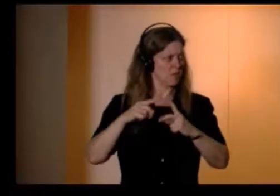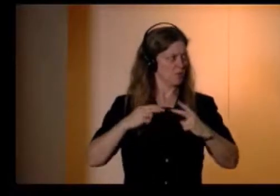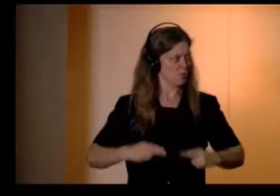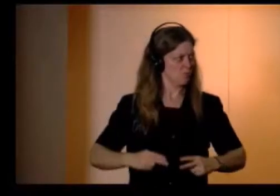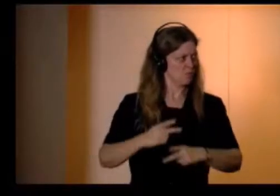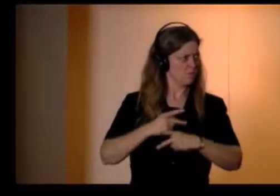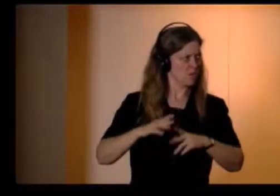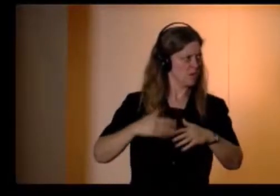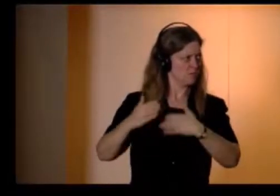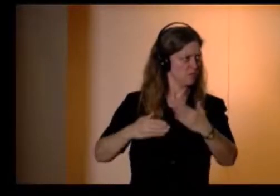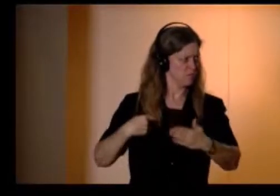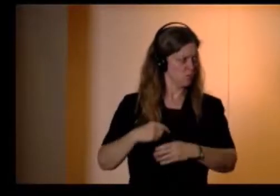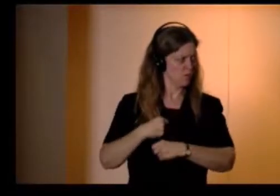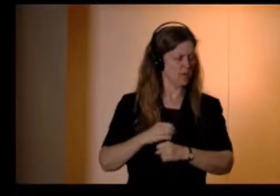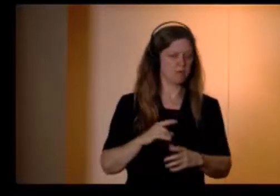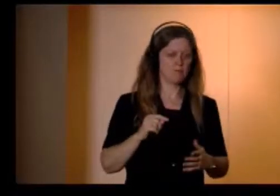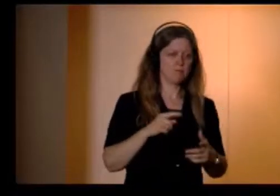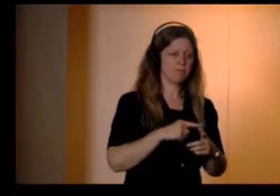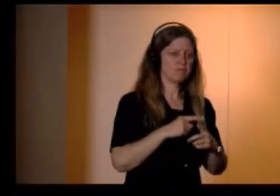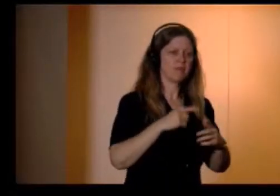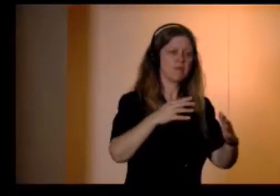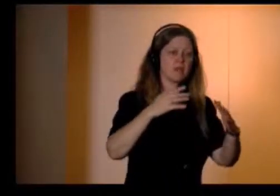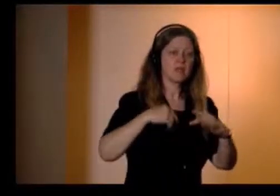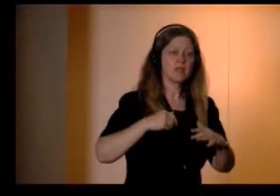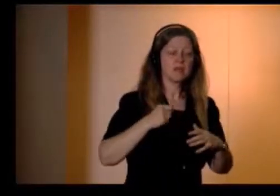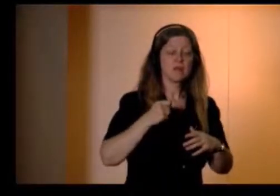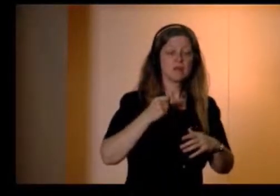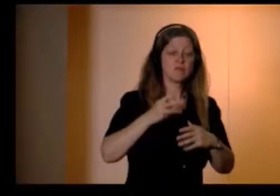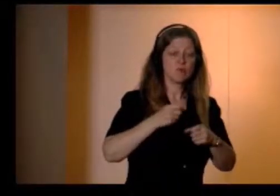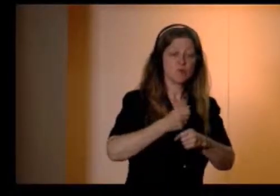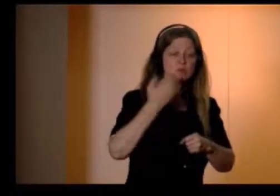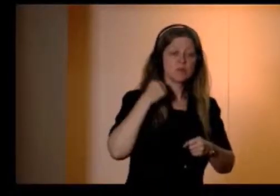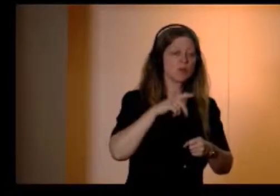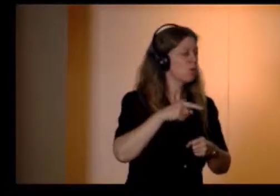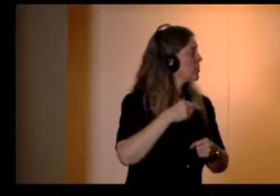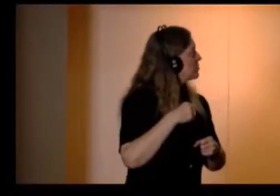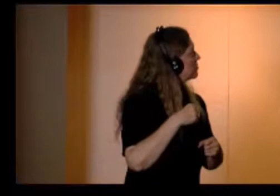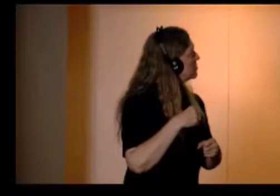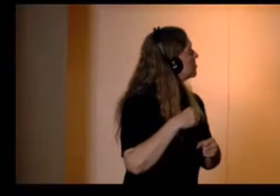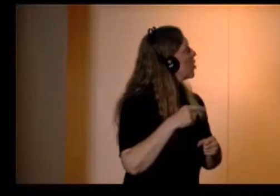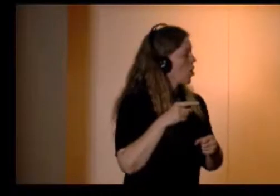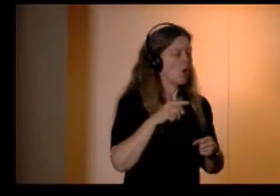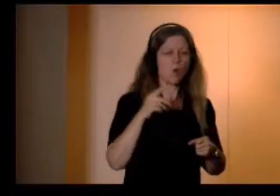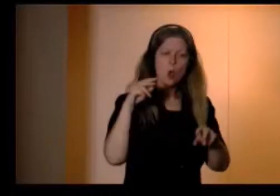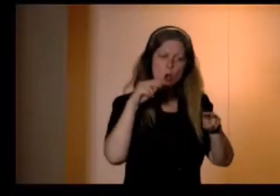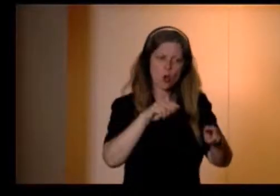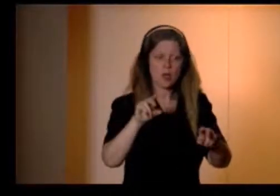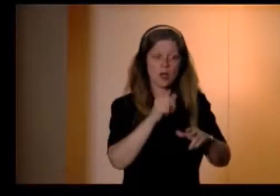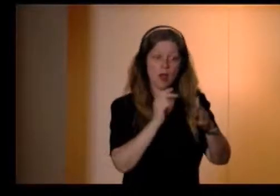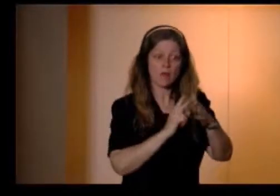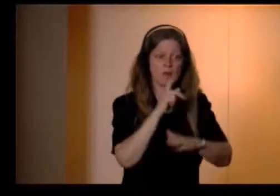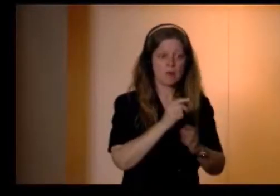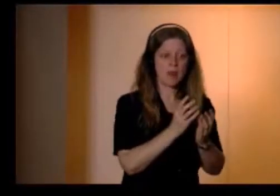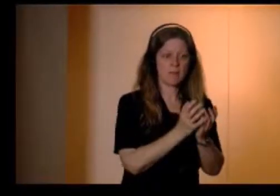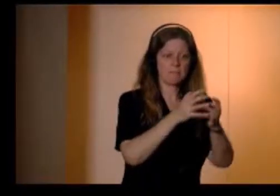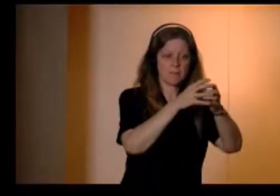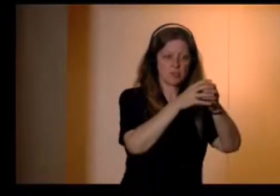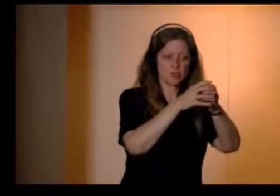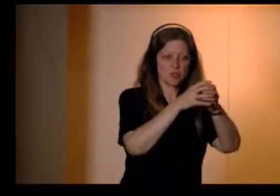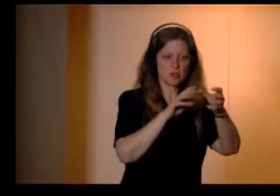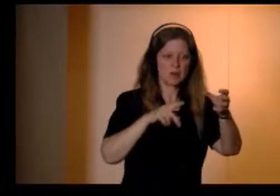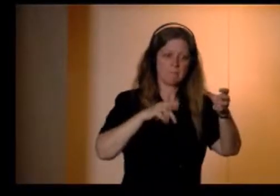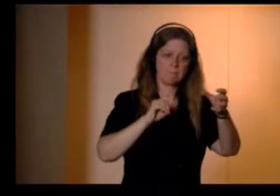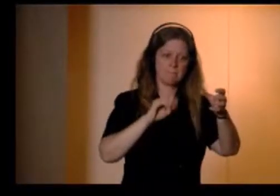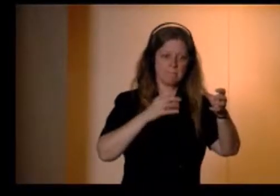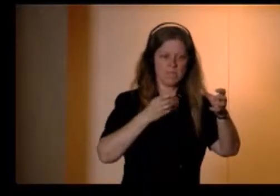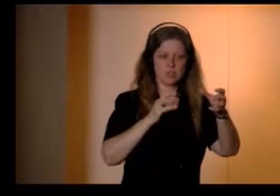a few years back, people said, oh, look at the pitcher plant, right? The plant that has these pitchers and it attracts the insects to fall into that. That has a wonderful surface, as I say,